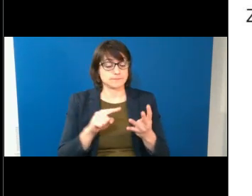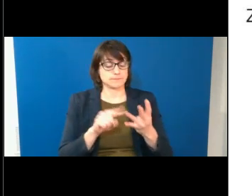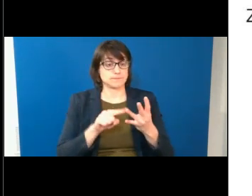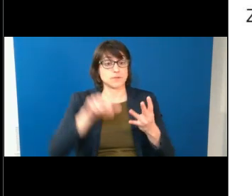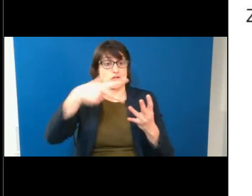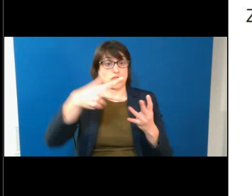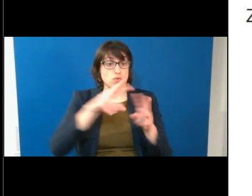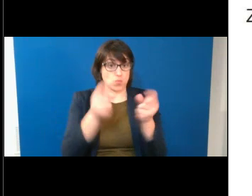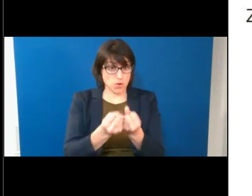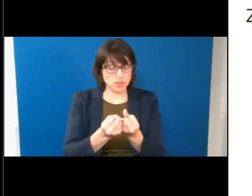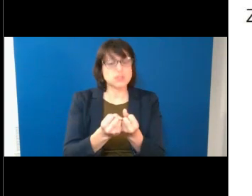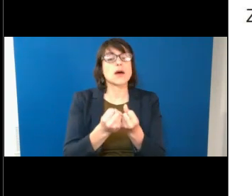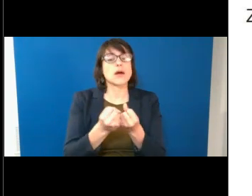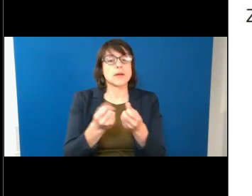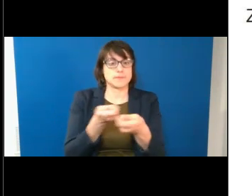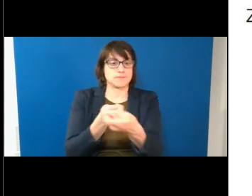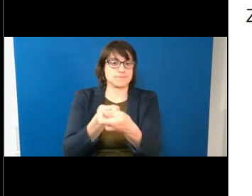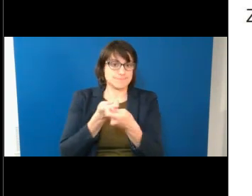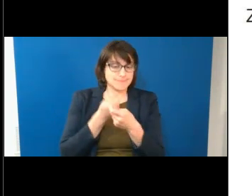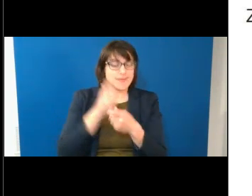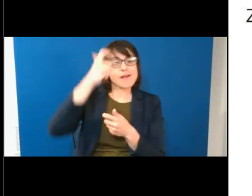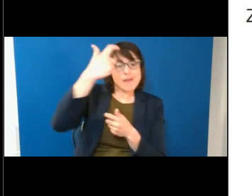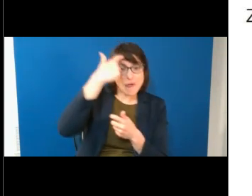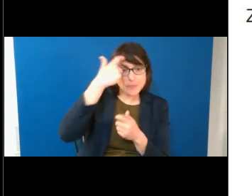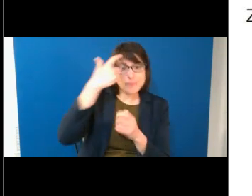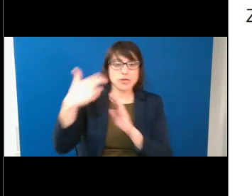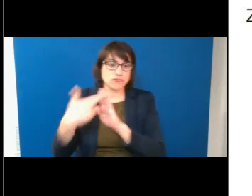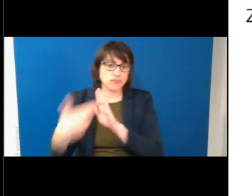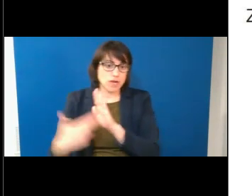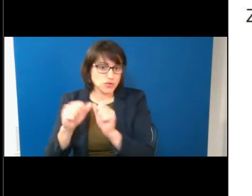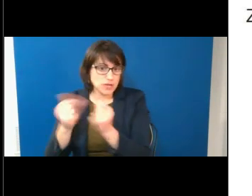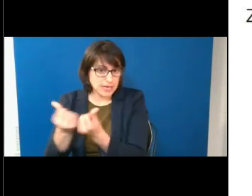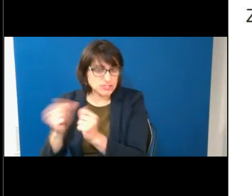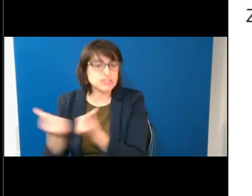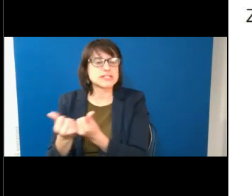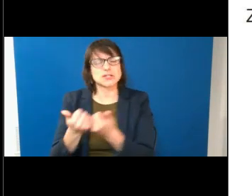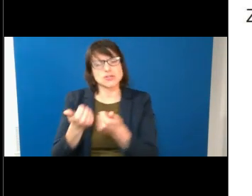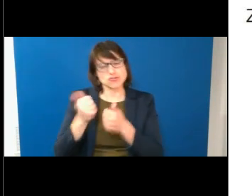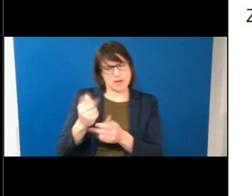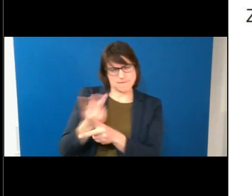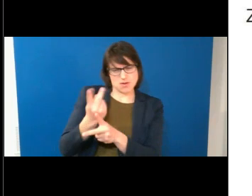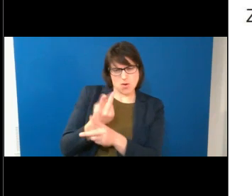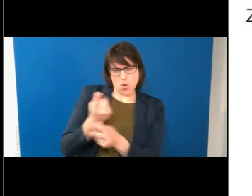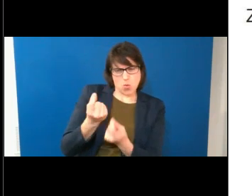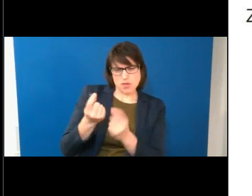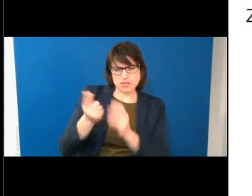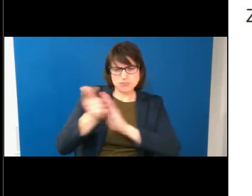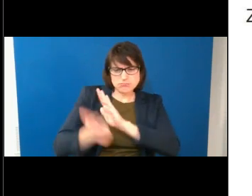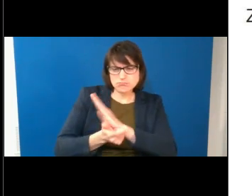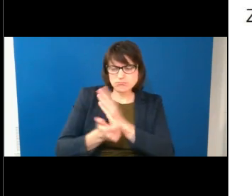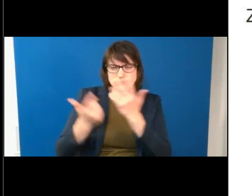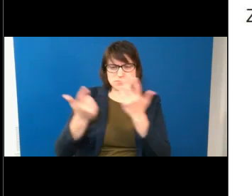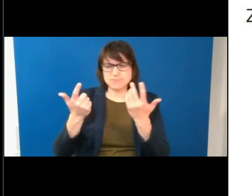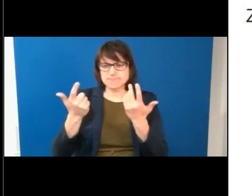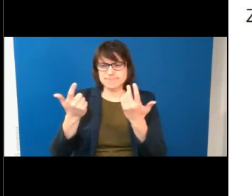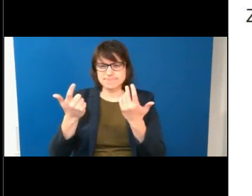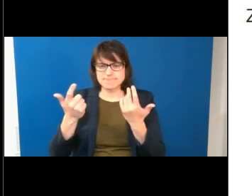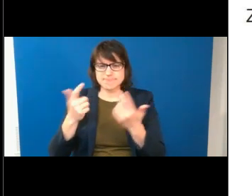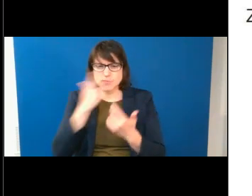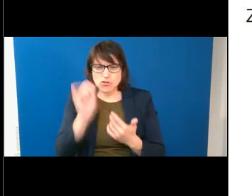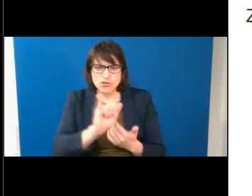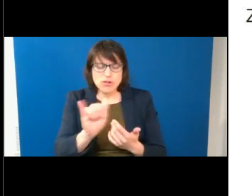regulatory agencies and present these potential partnerships and hash out what is the regulatory landscape we need to be aware of, what are the permitting